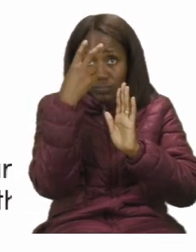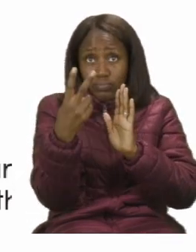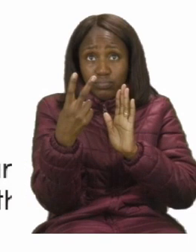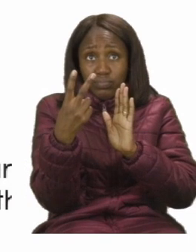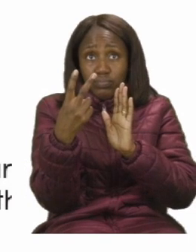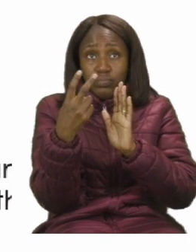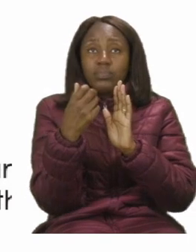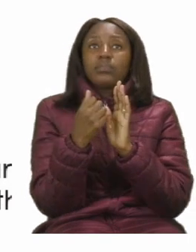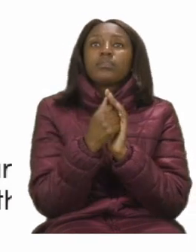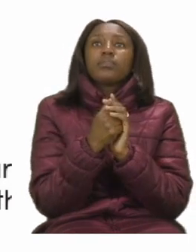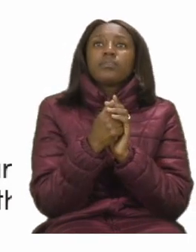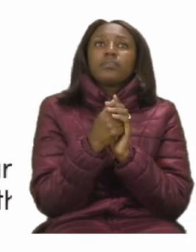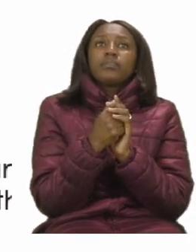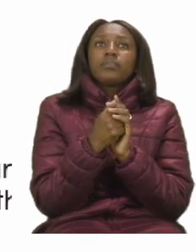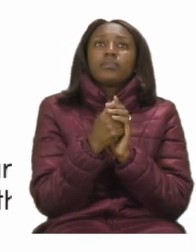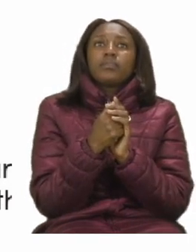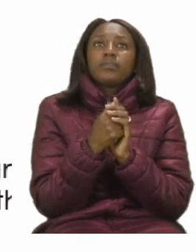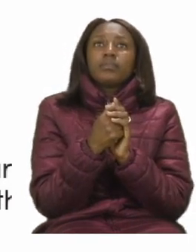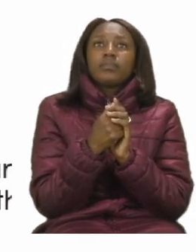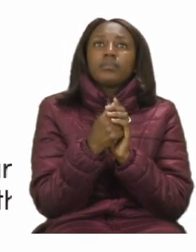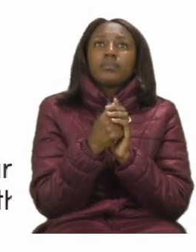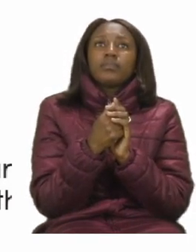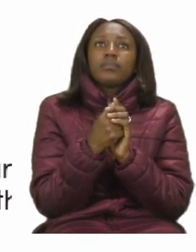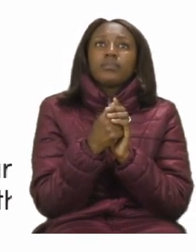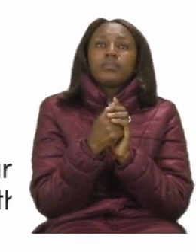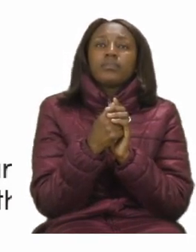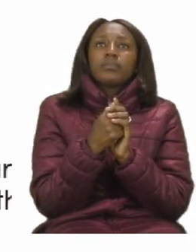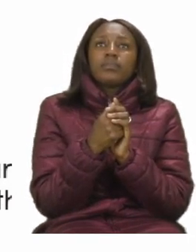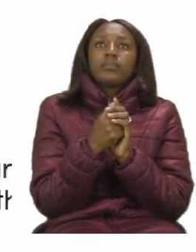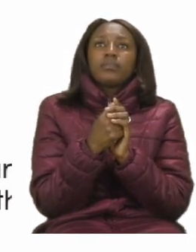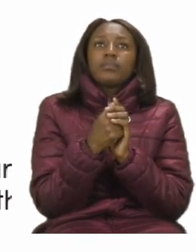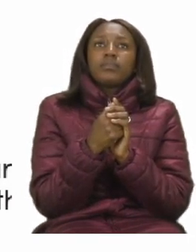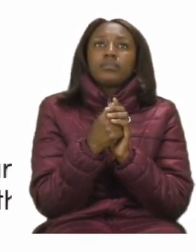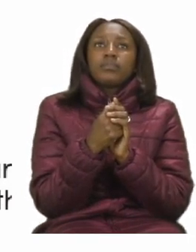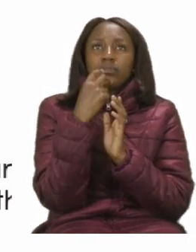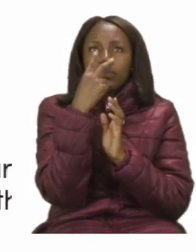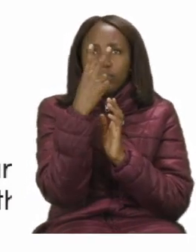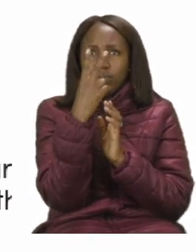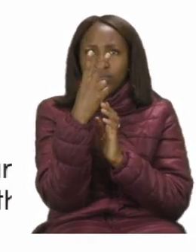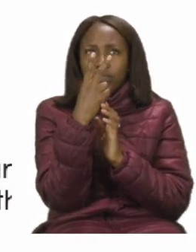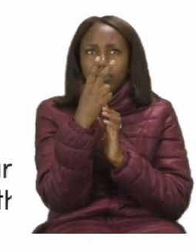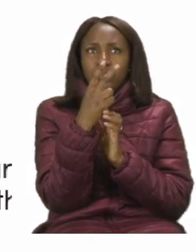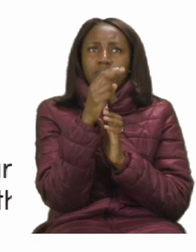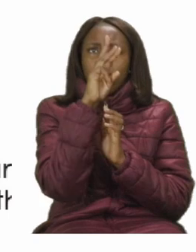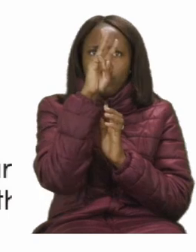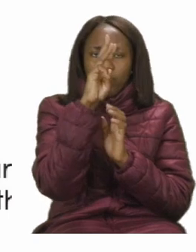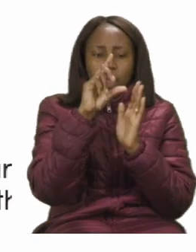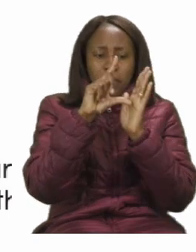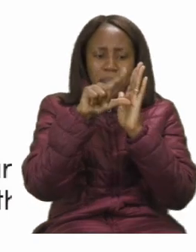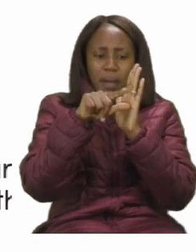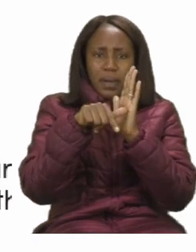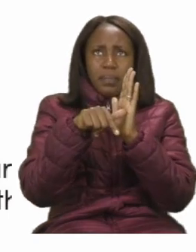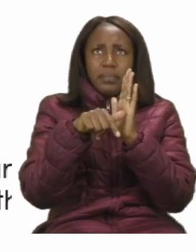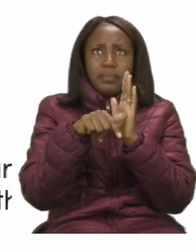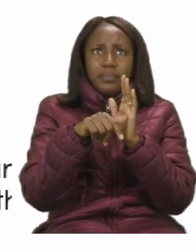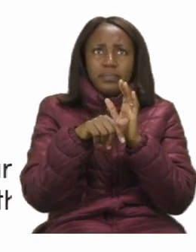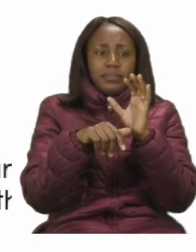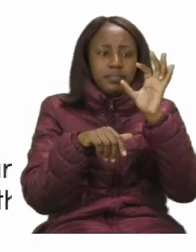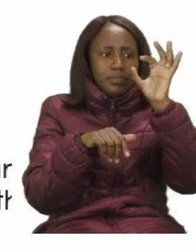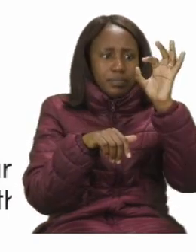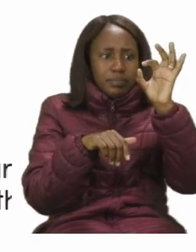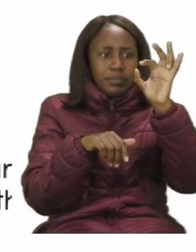now on the page you will see there's a picture of 3 clocks. You have one clock in the